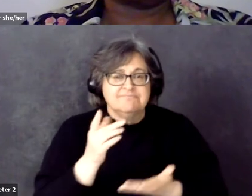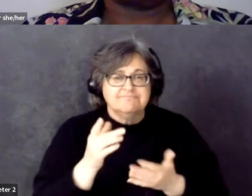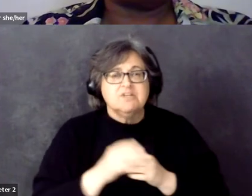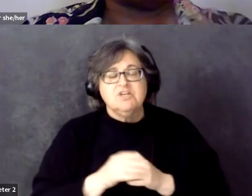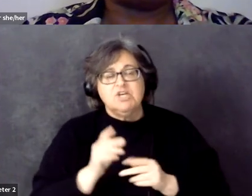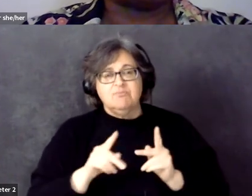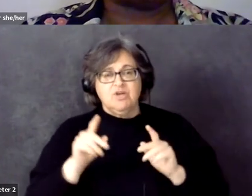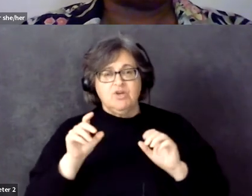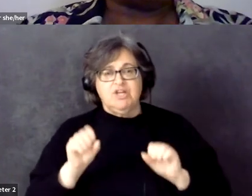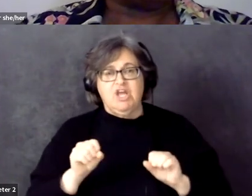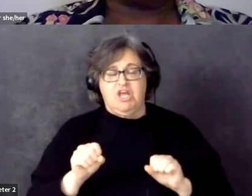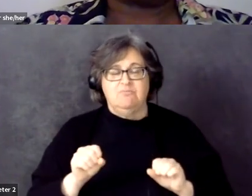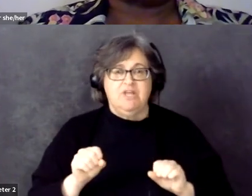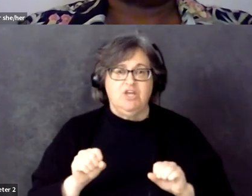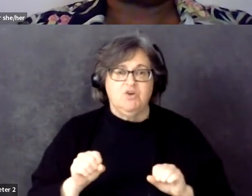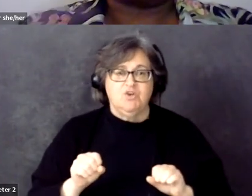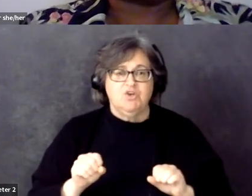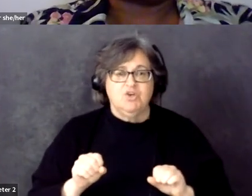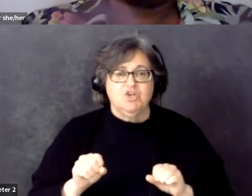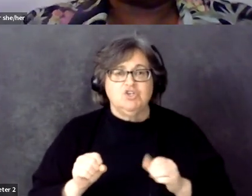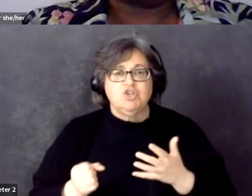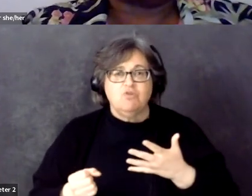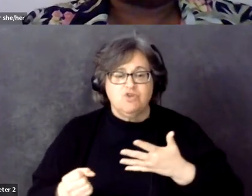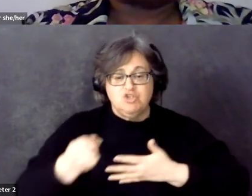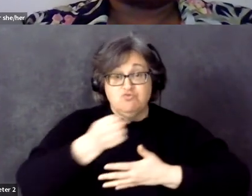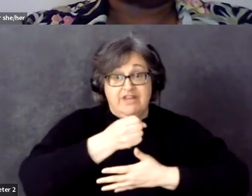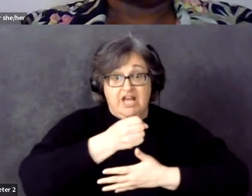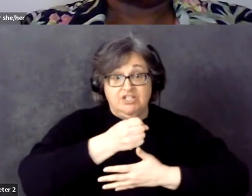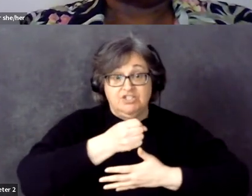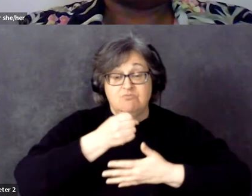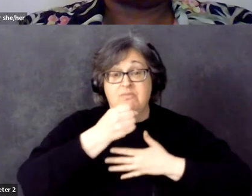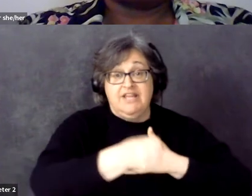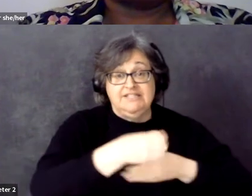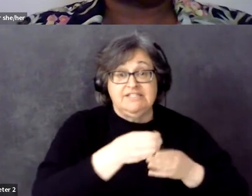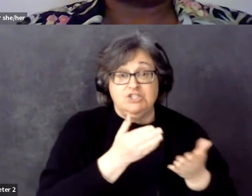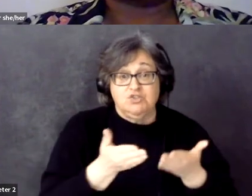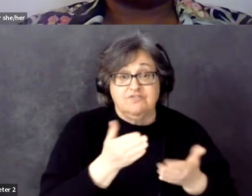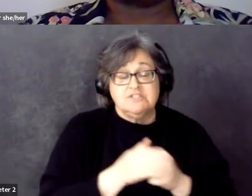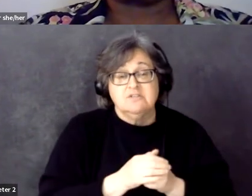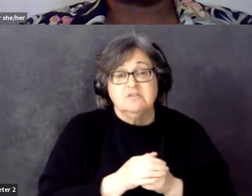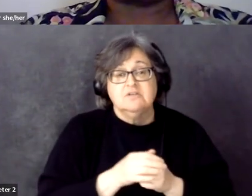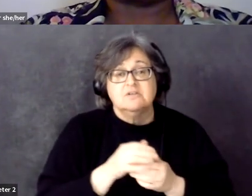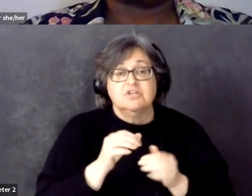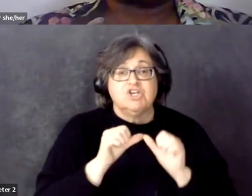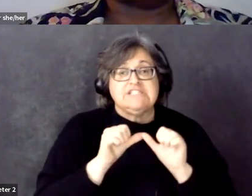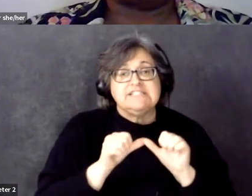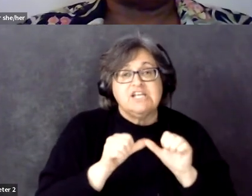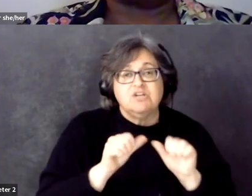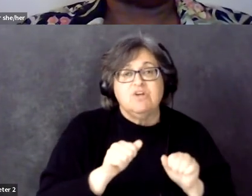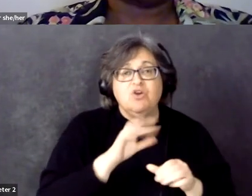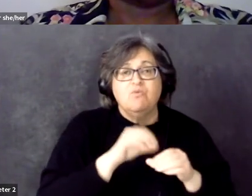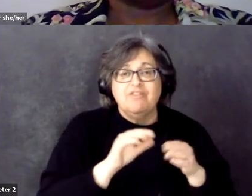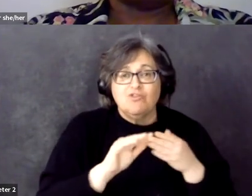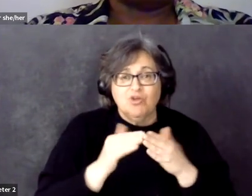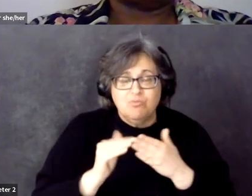to be put triaged into services that are sustainable, that are in their